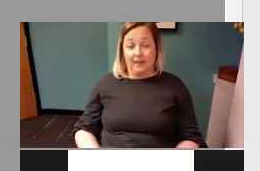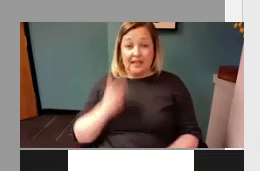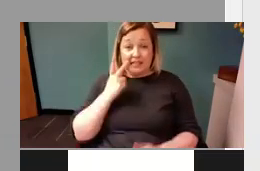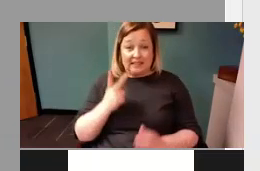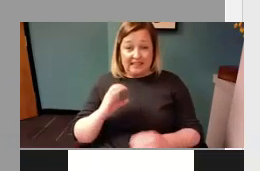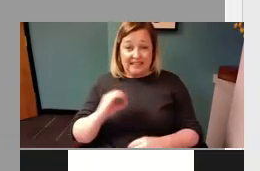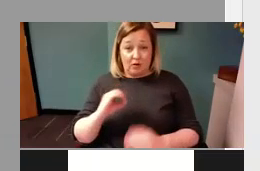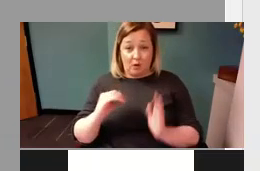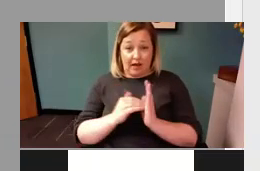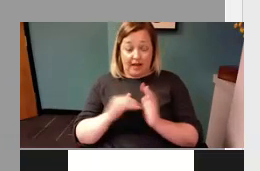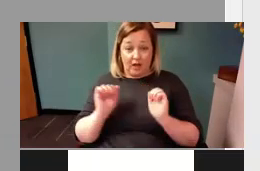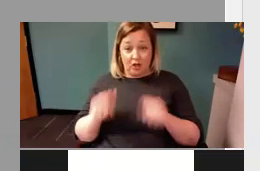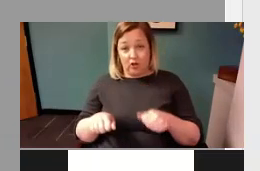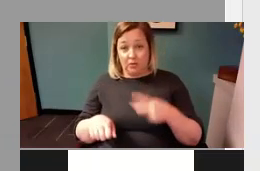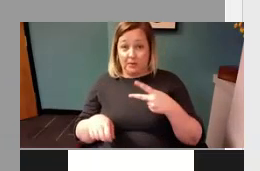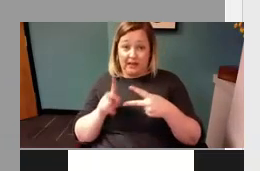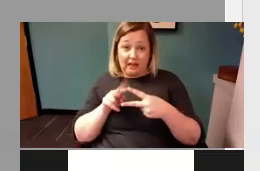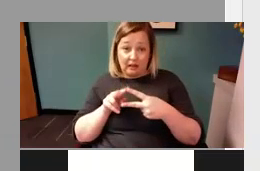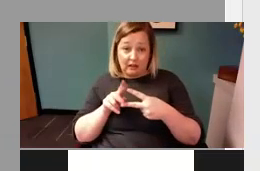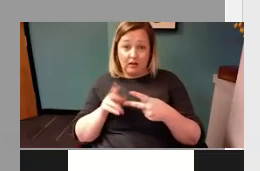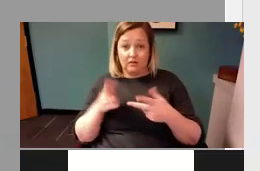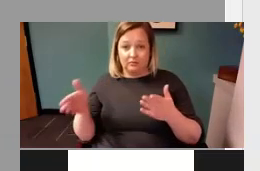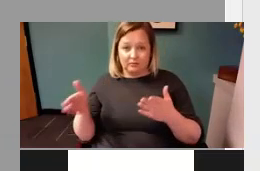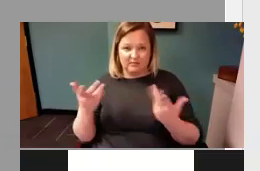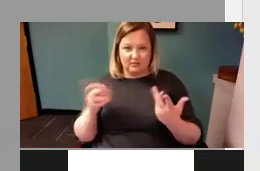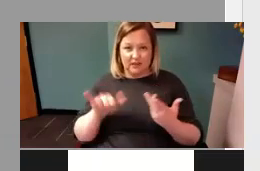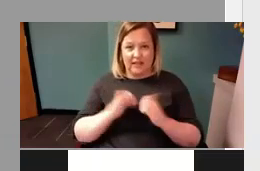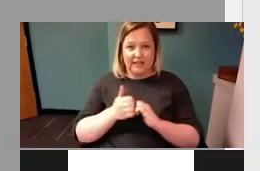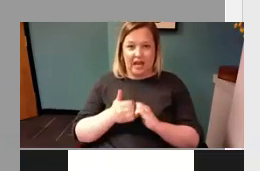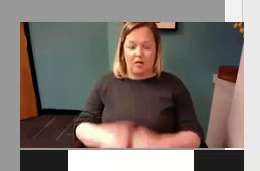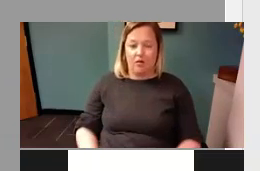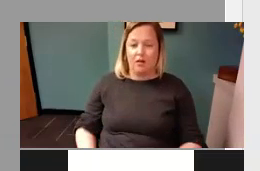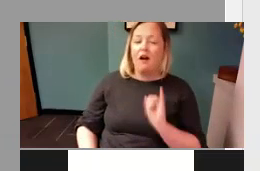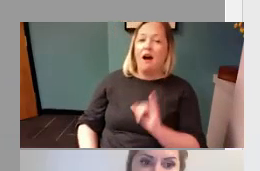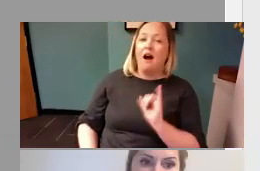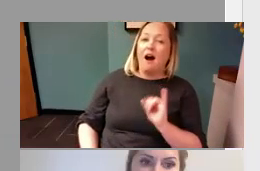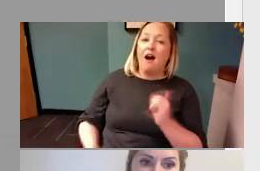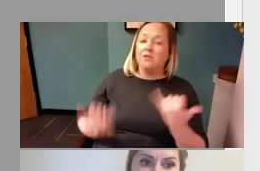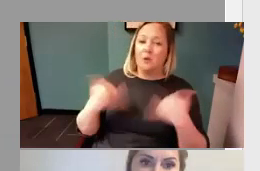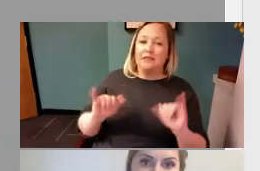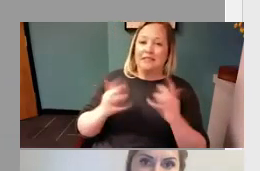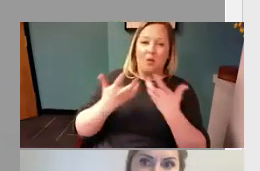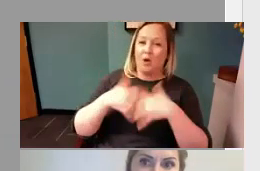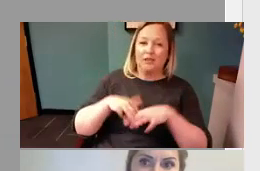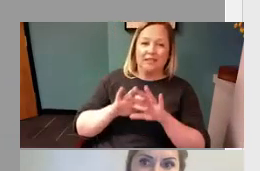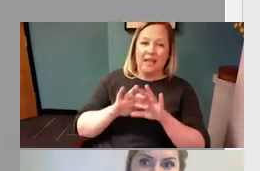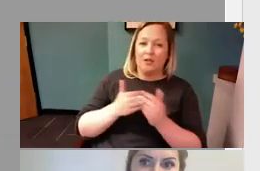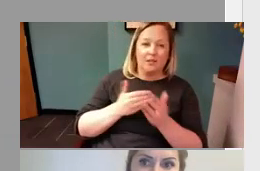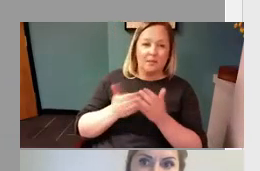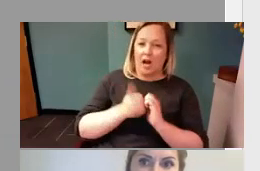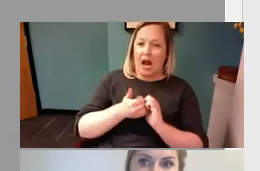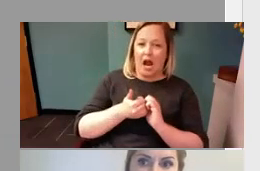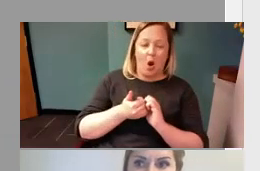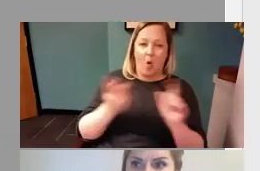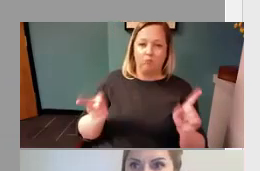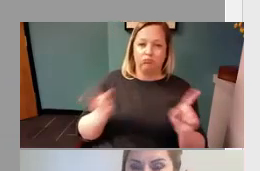a 1, definitely a D. Ah, okay, gotcha. So it still works. It didn't really matter how you organized it. Yes, it doesn't